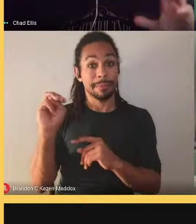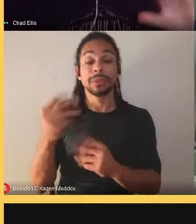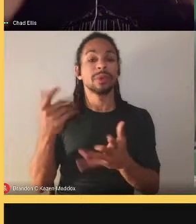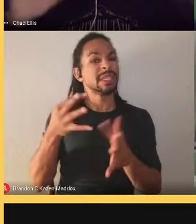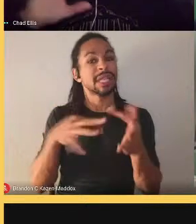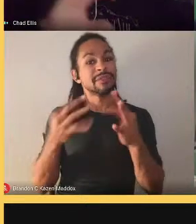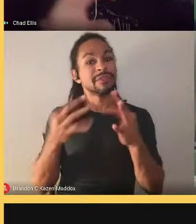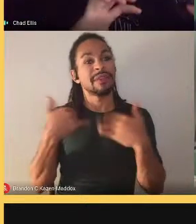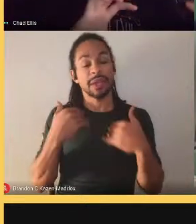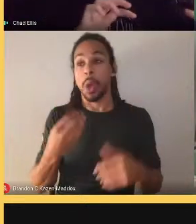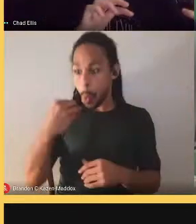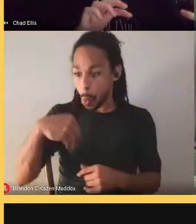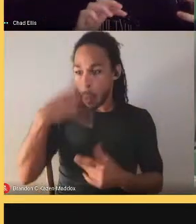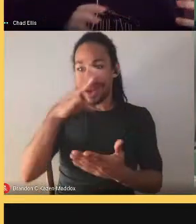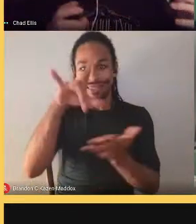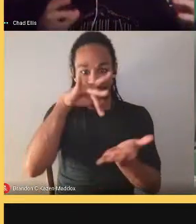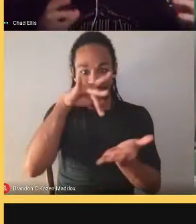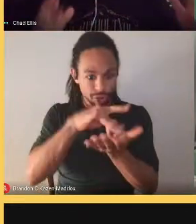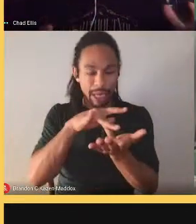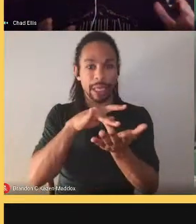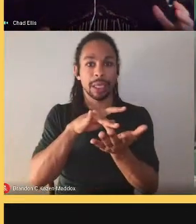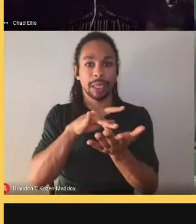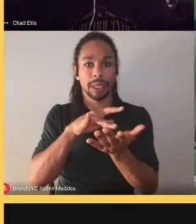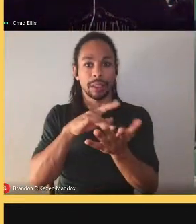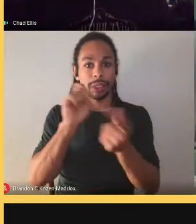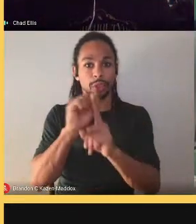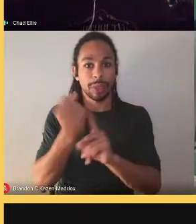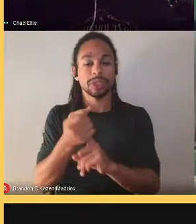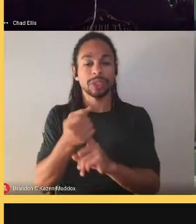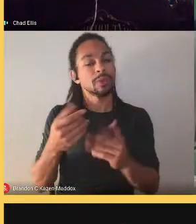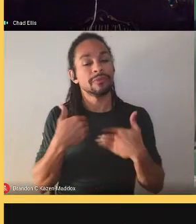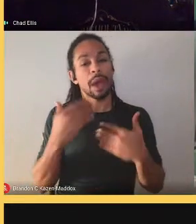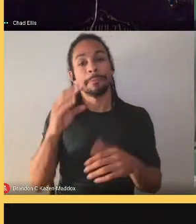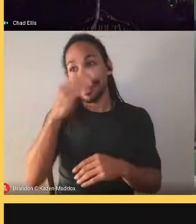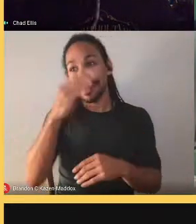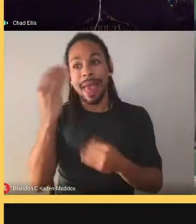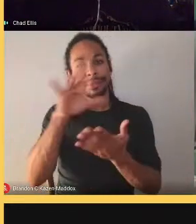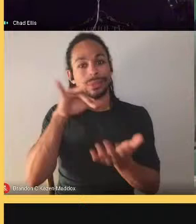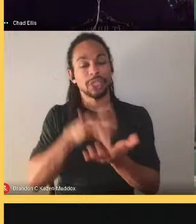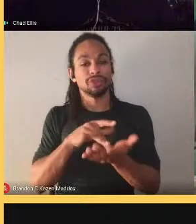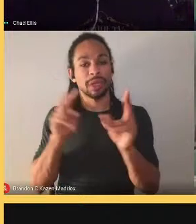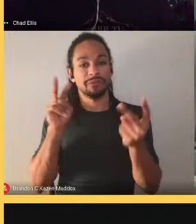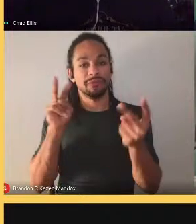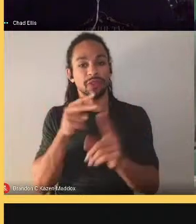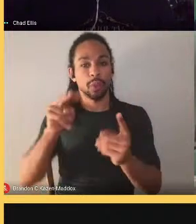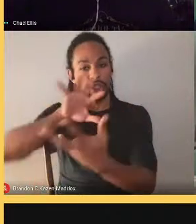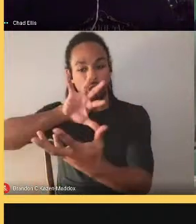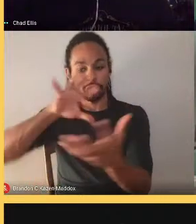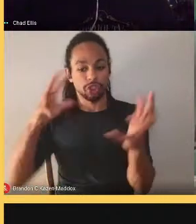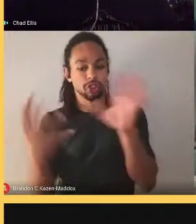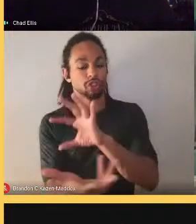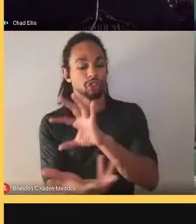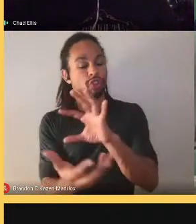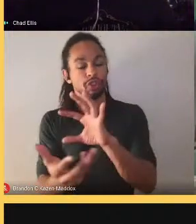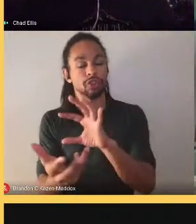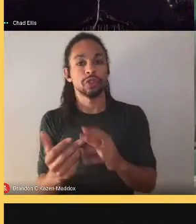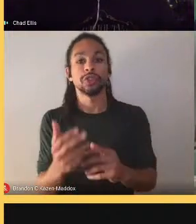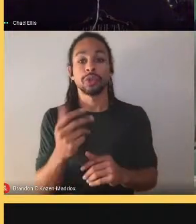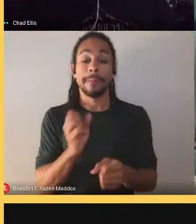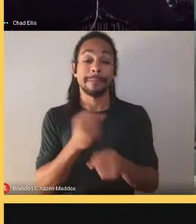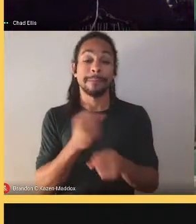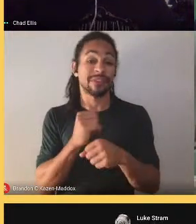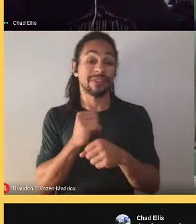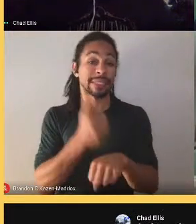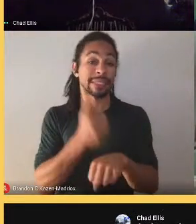black centric view of that, which I think makes the setting more effective from times I've seen people play it. Yeah,